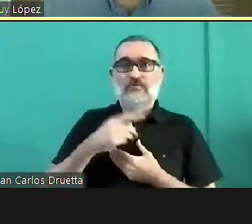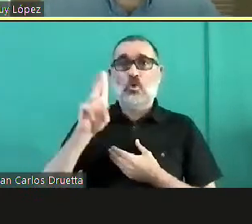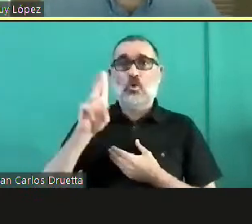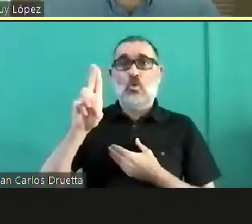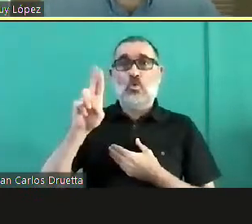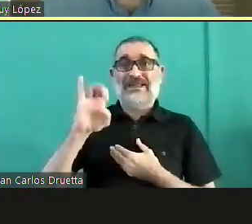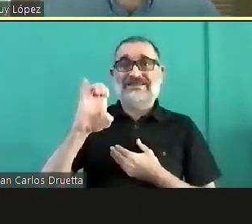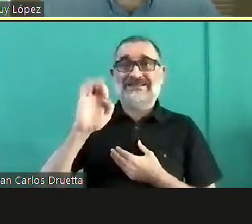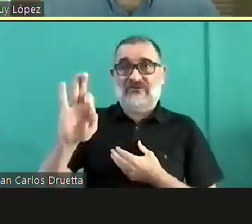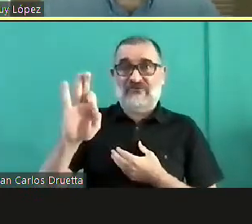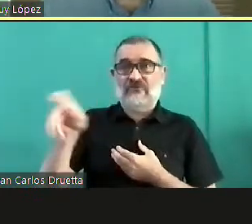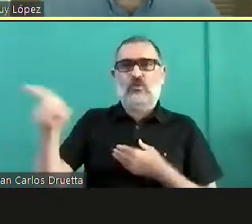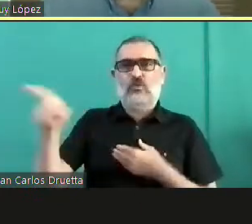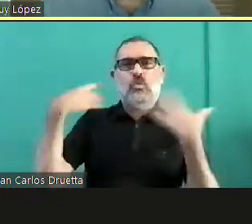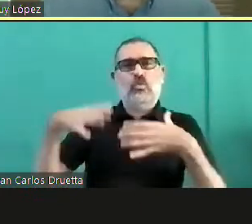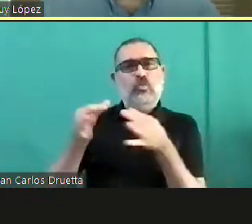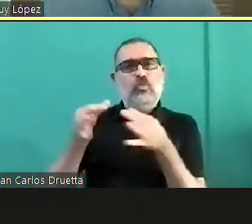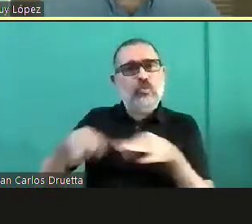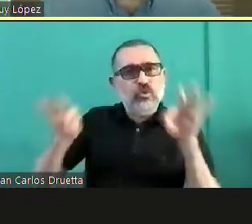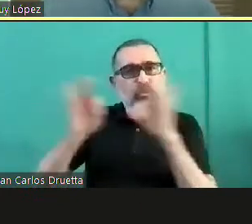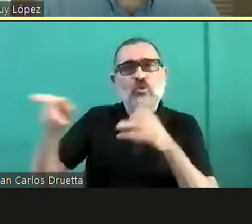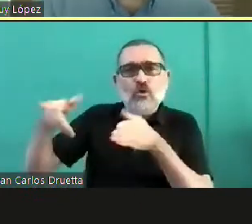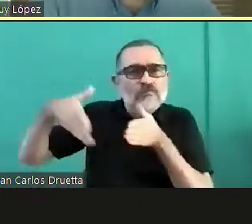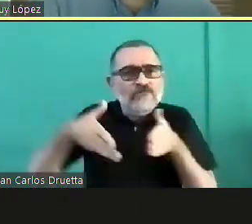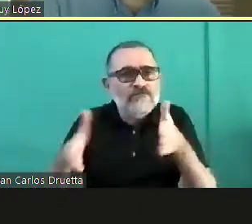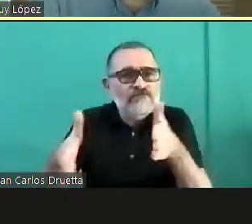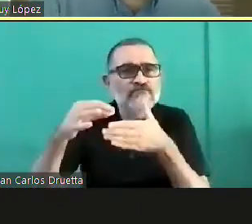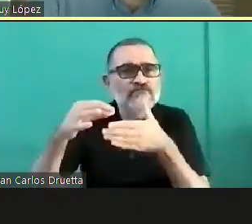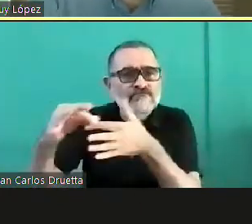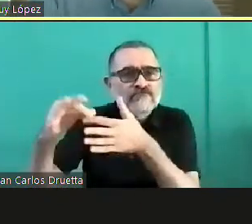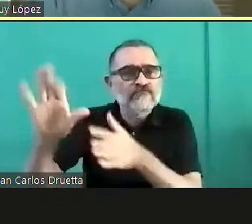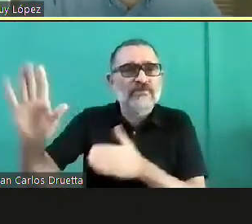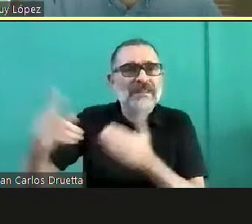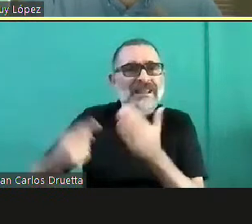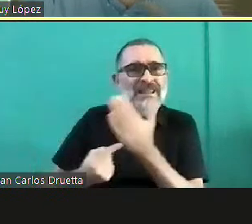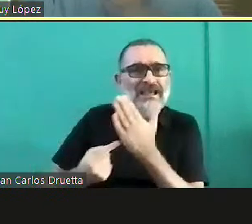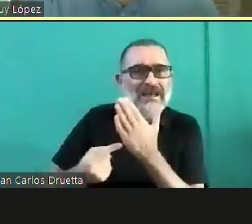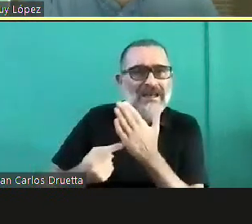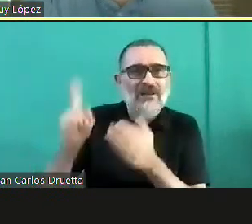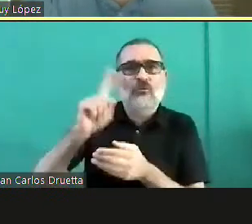culturally acceptable, that will allow us to change